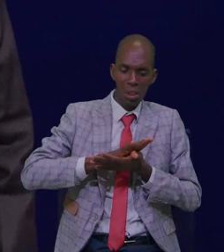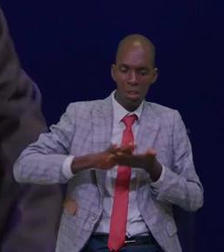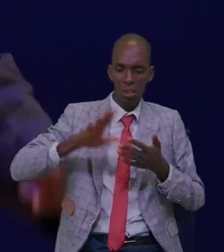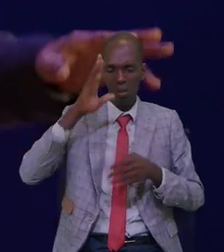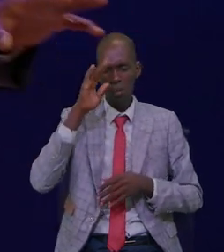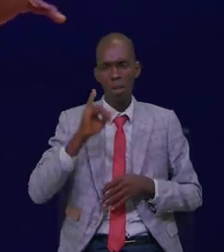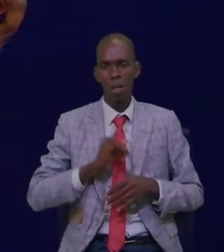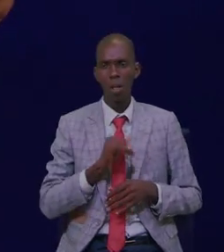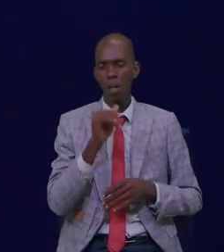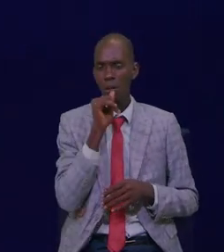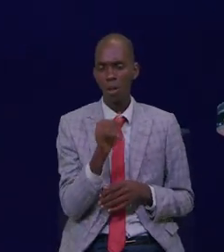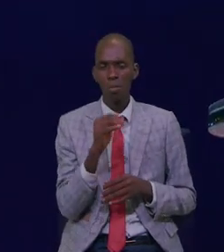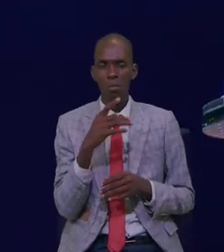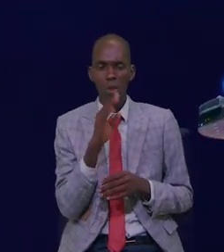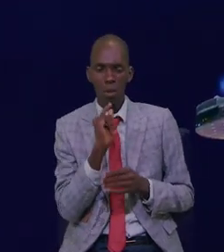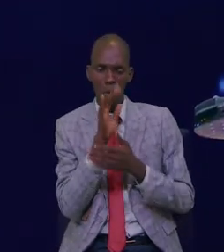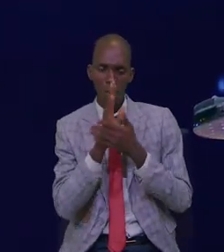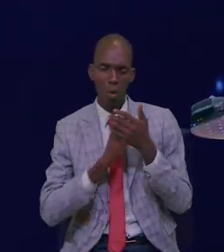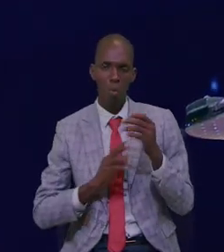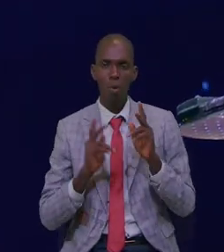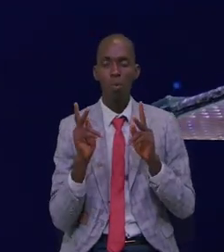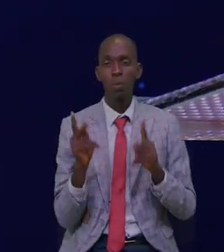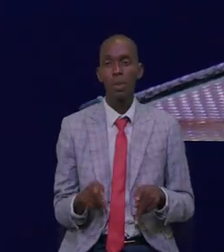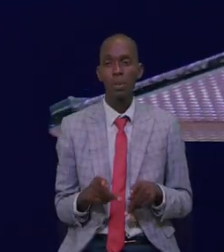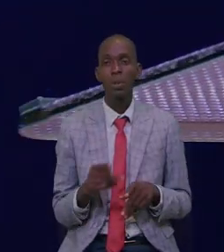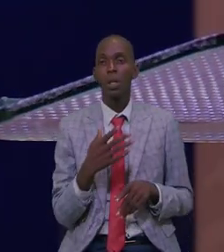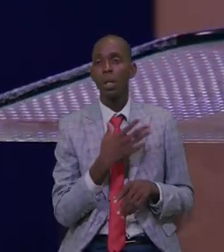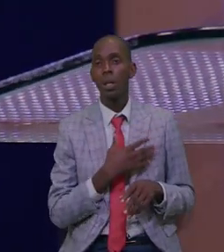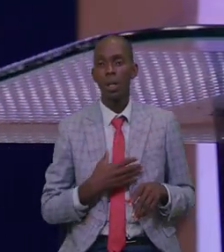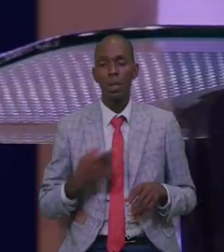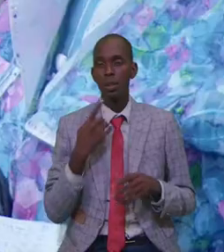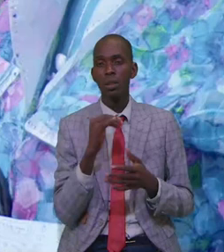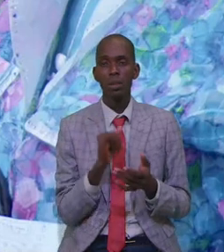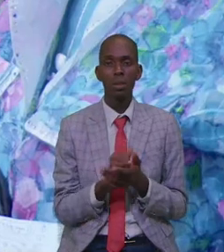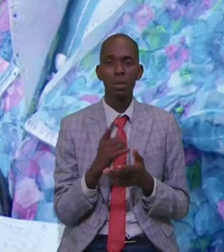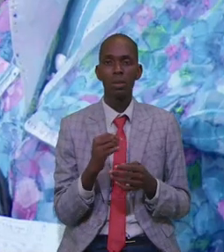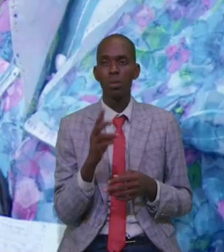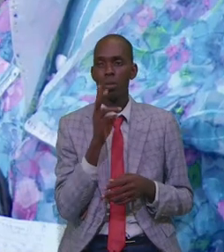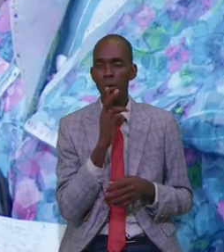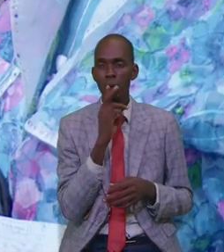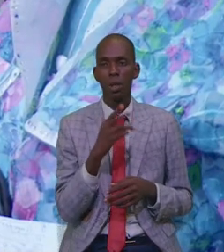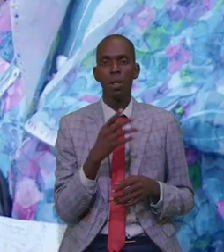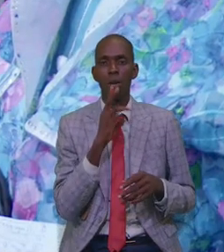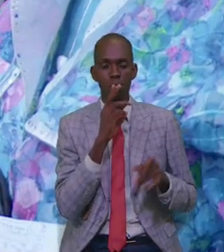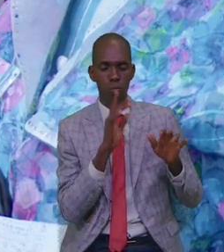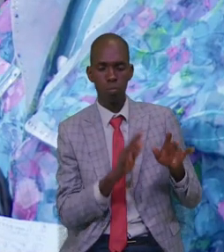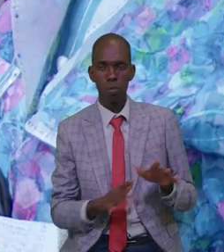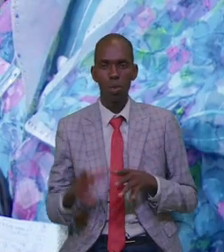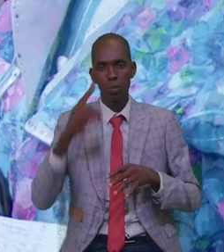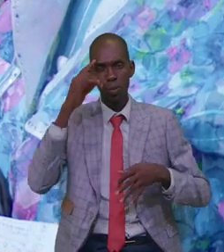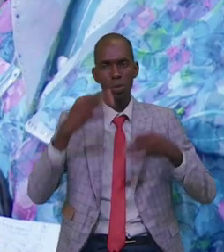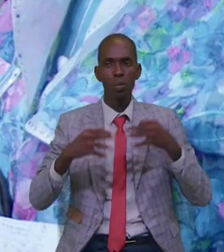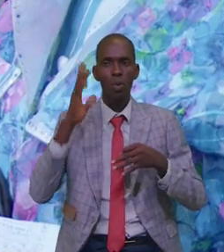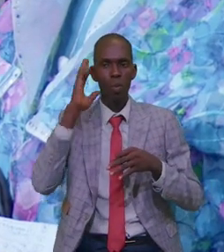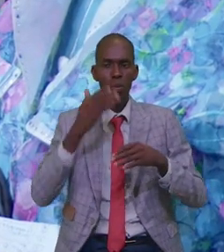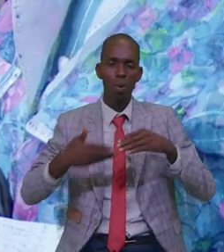of lies. They'll come to shame. And it says, and the waters and the flood of judgment shall overflow